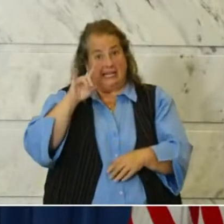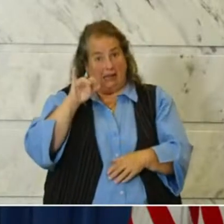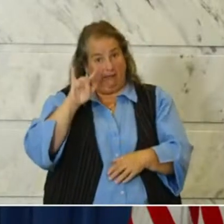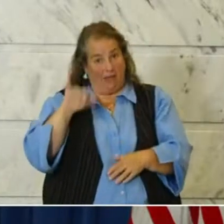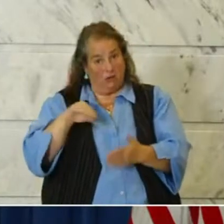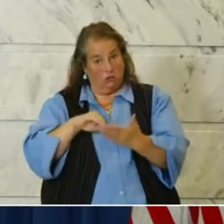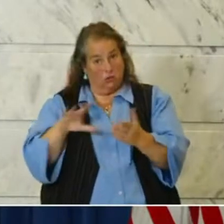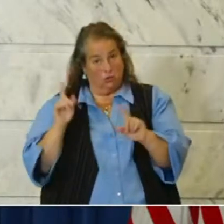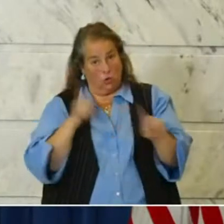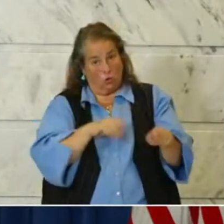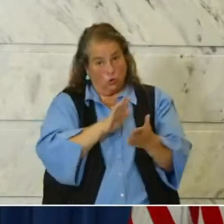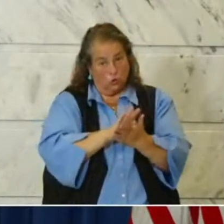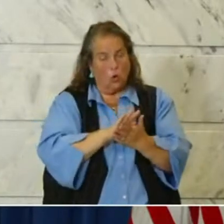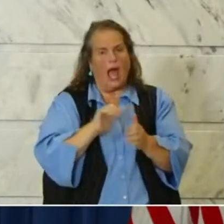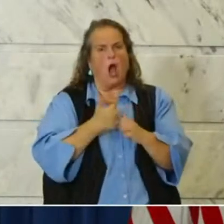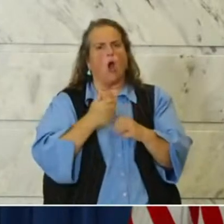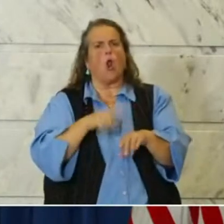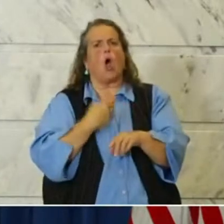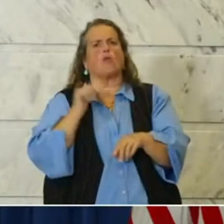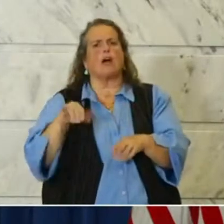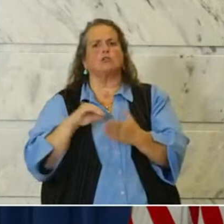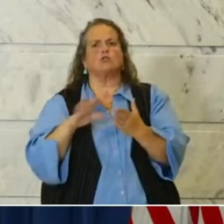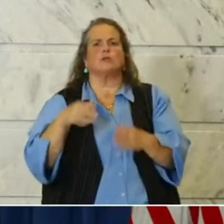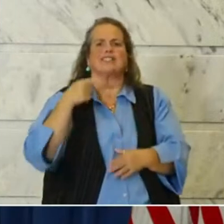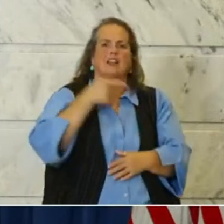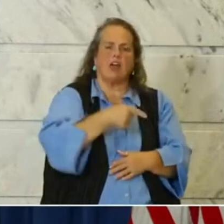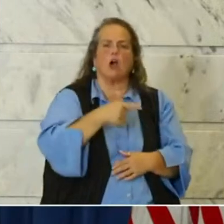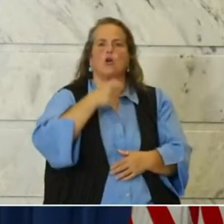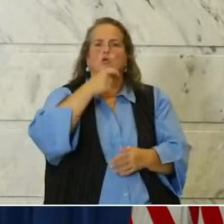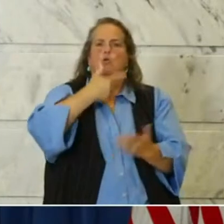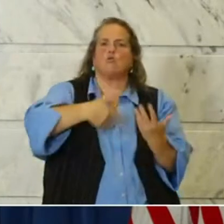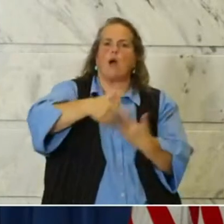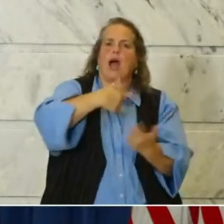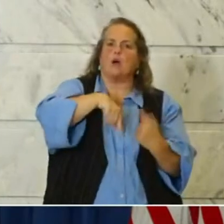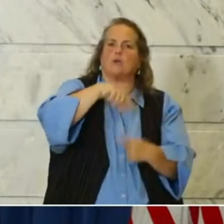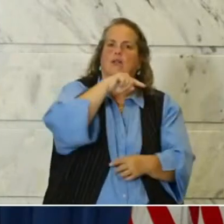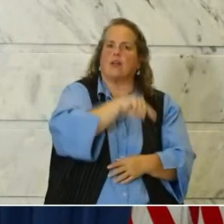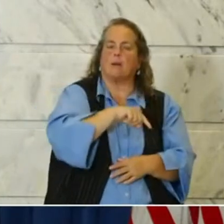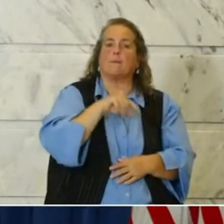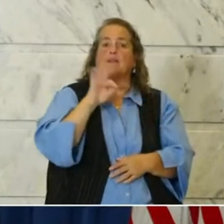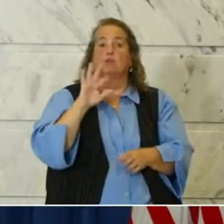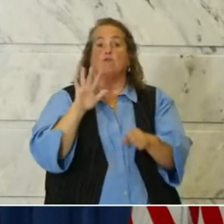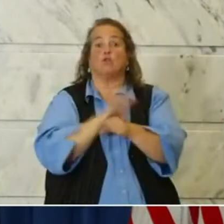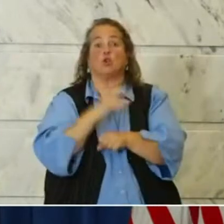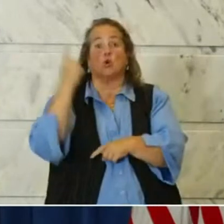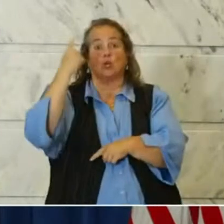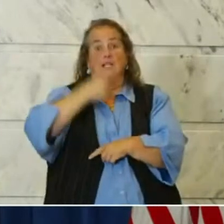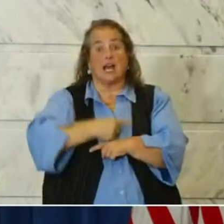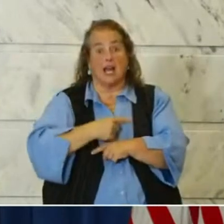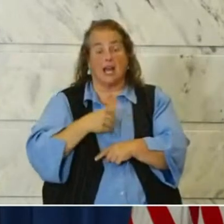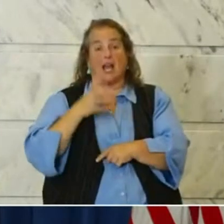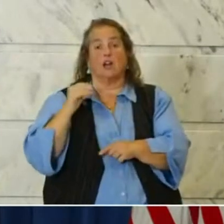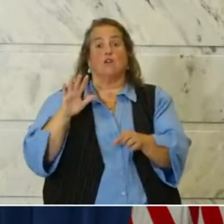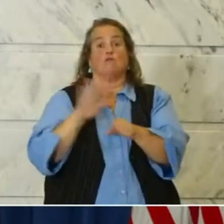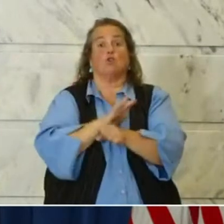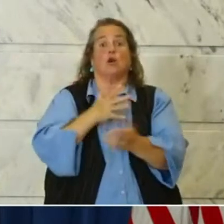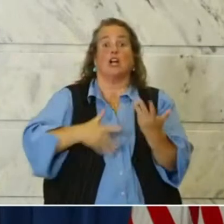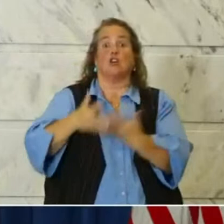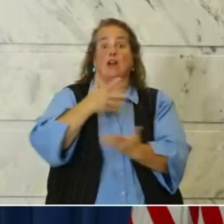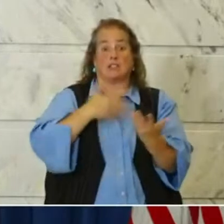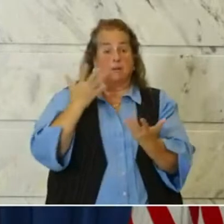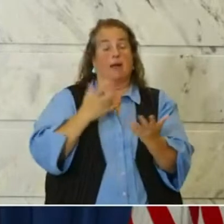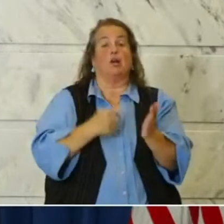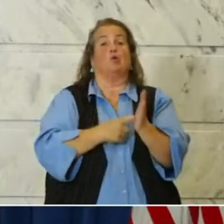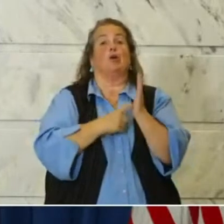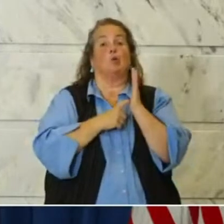school? How long were they there? Who were they around? If it's a full day and there's been full interaction, it might